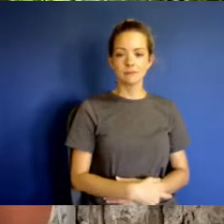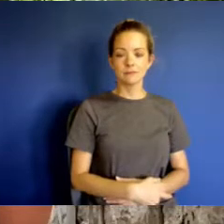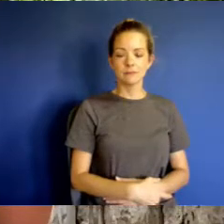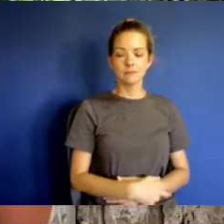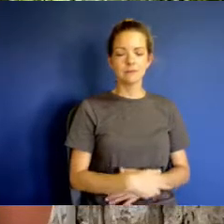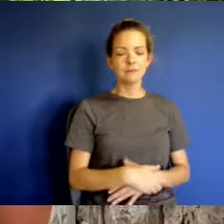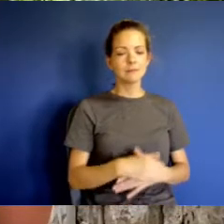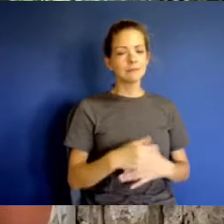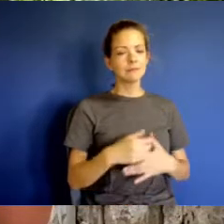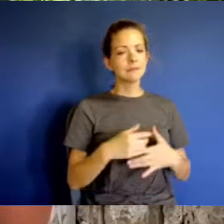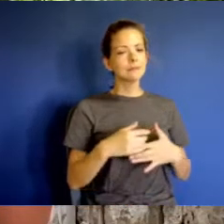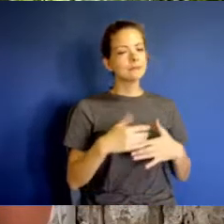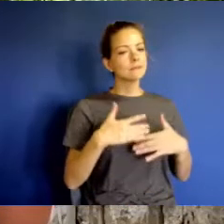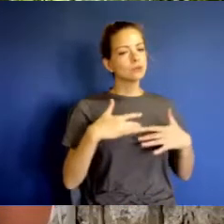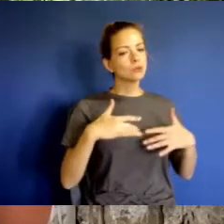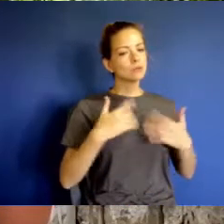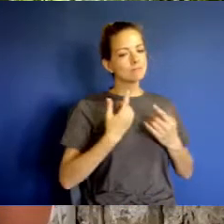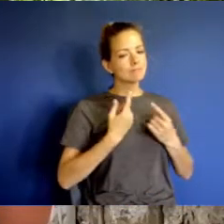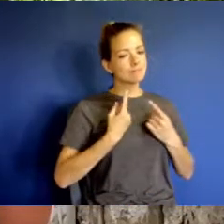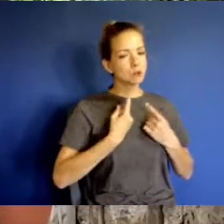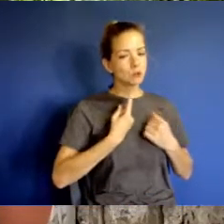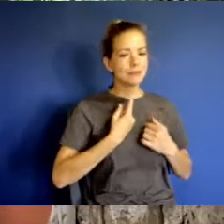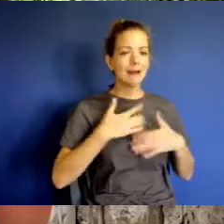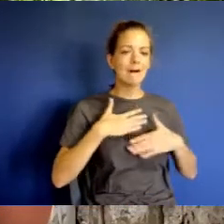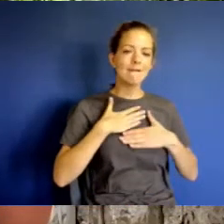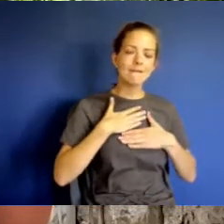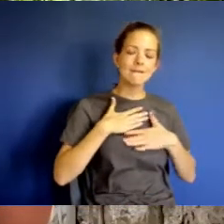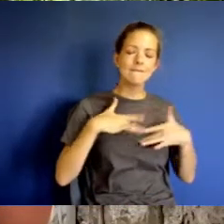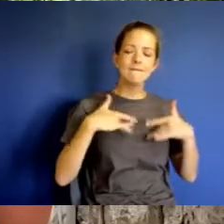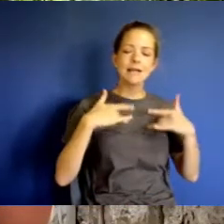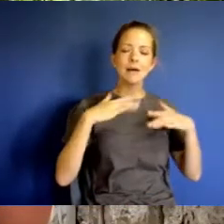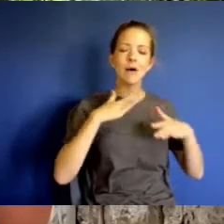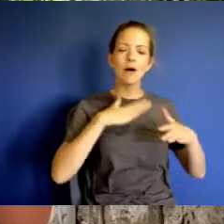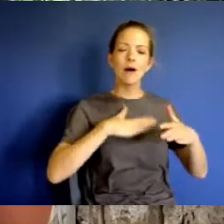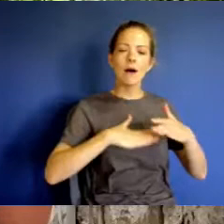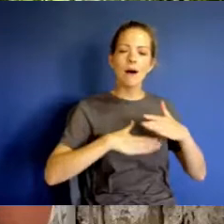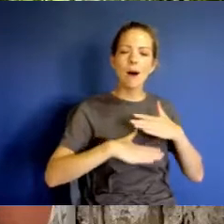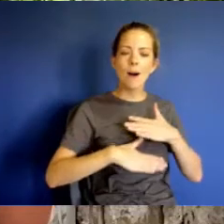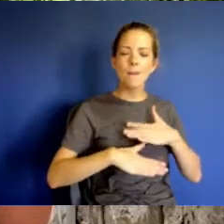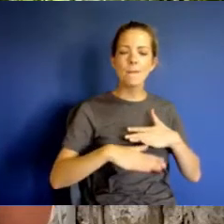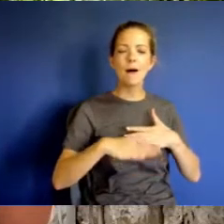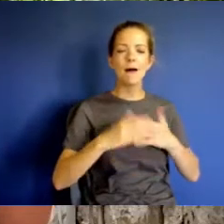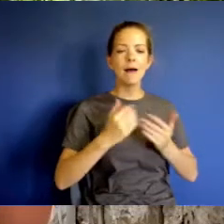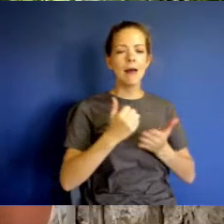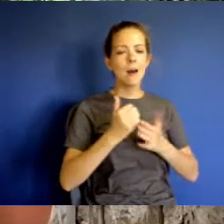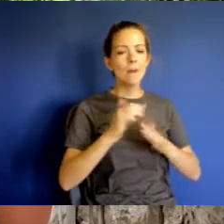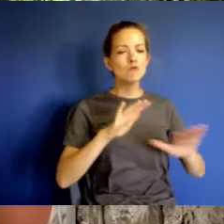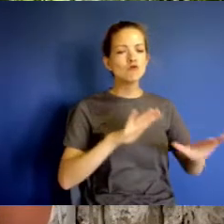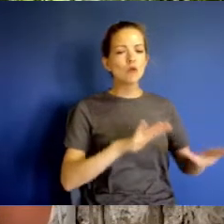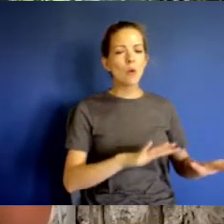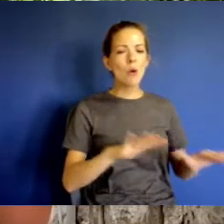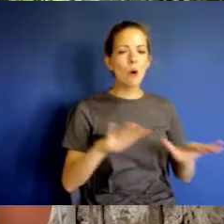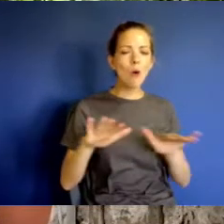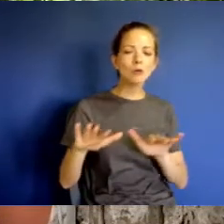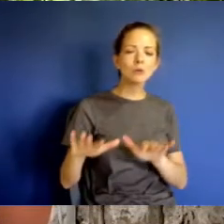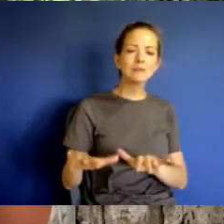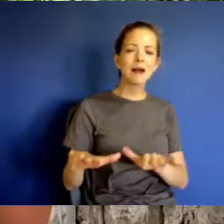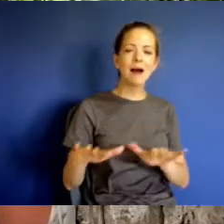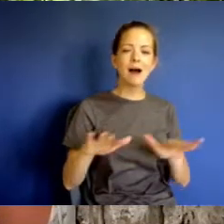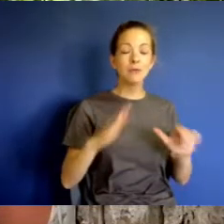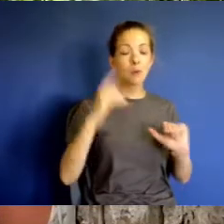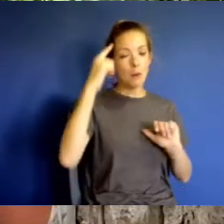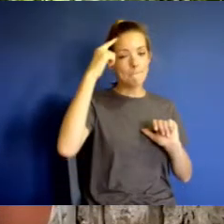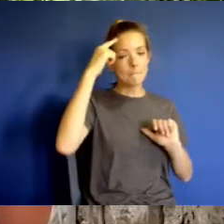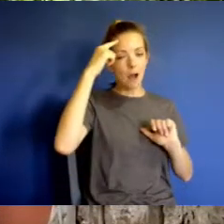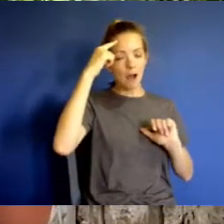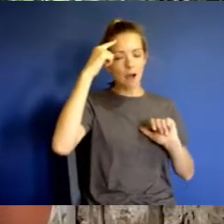Let yourself just feel a little bit calmer. Everything slows down as we move our body and our mind into this kind